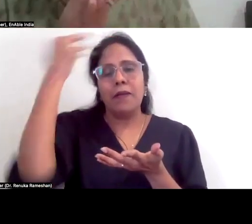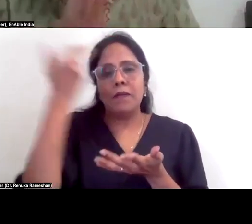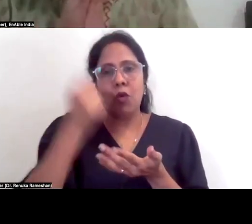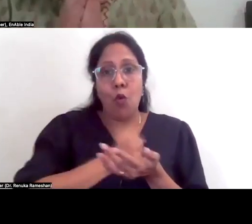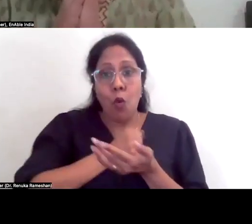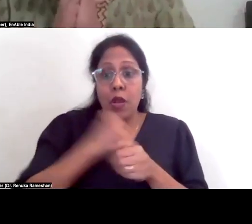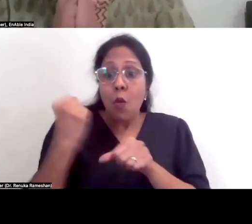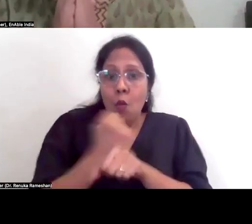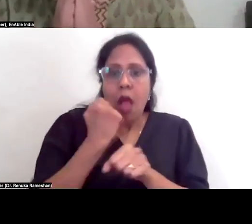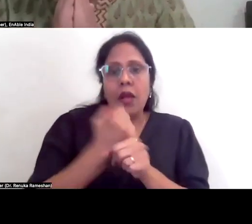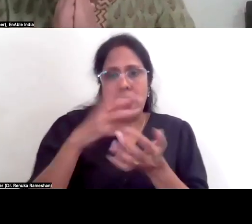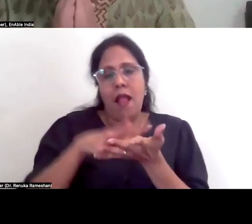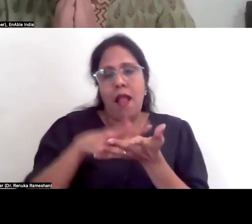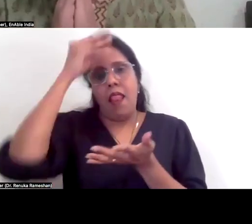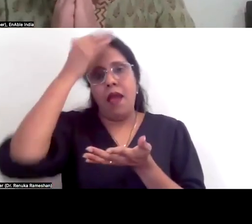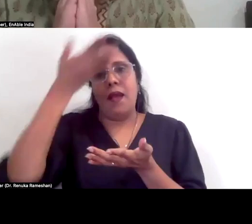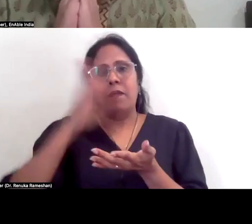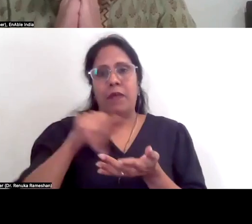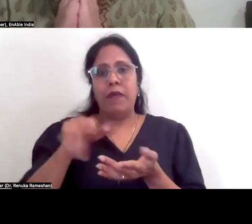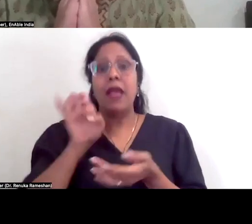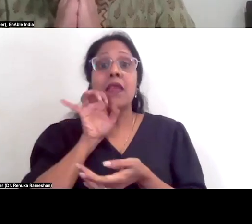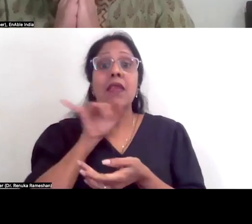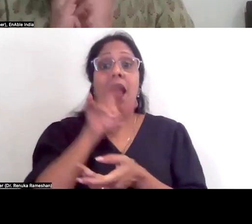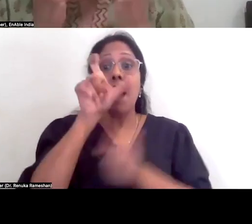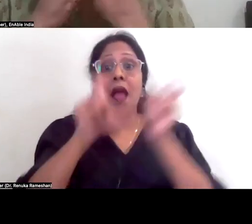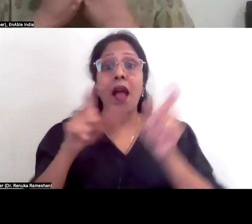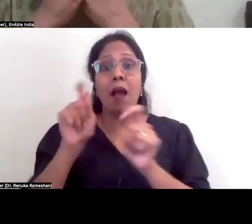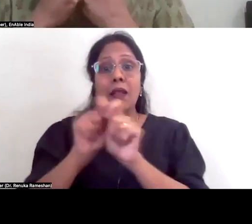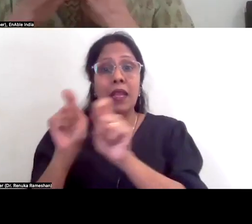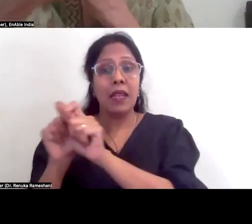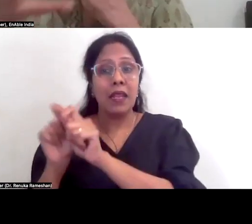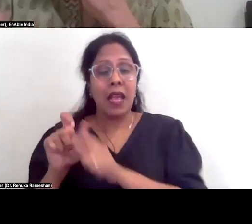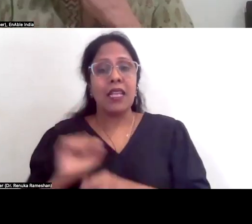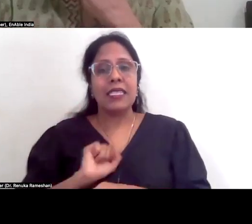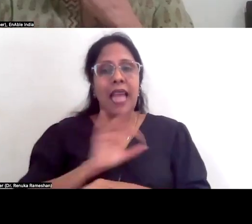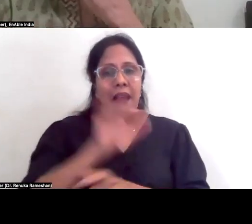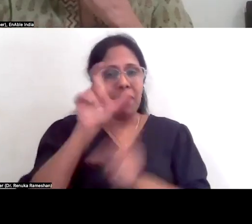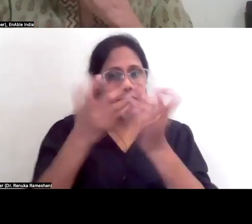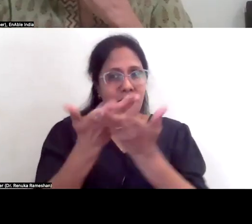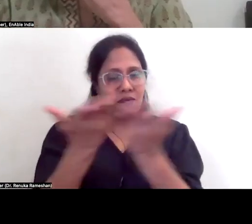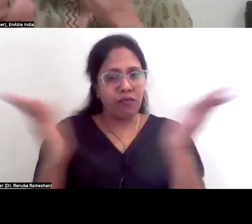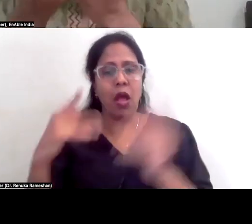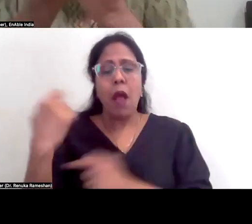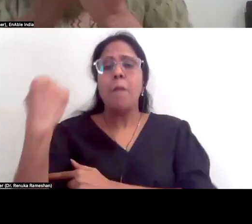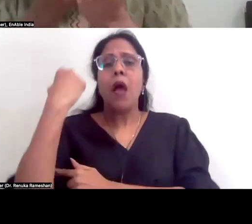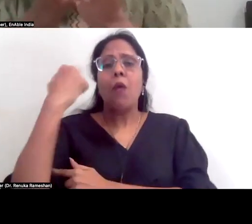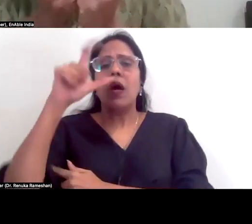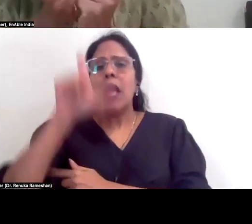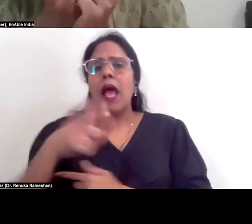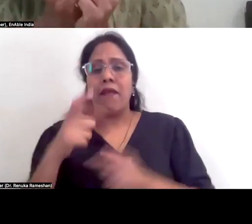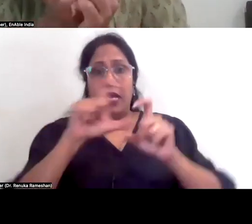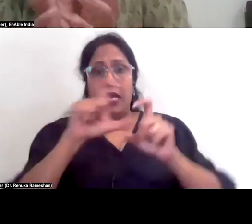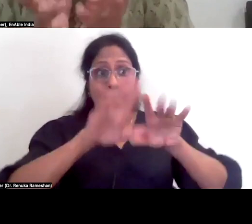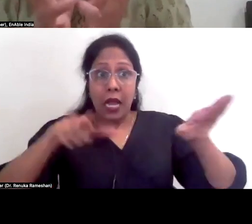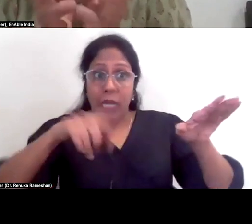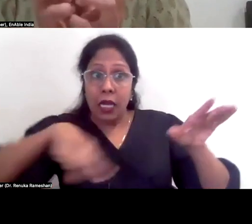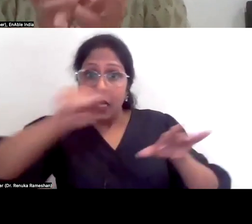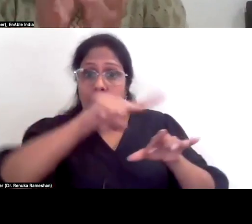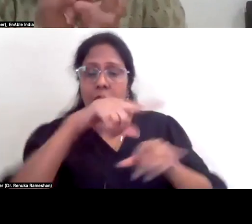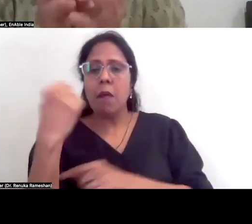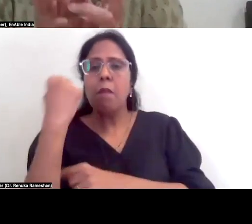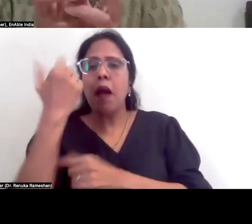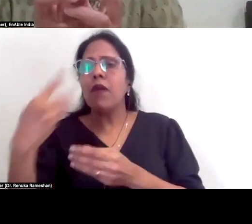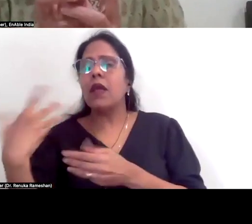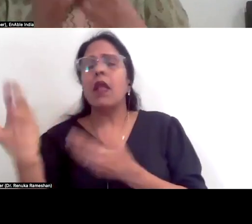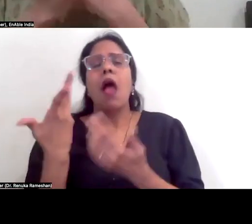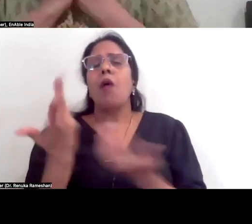my Enable India colleagues who are on this call, I want us to think about what power we are having on our candidates, and I want us to remove that